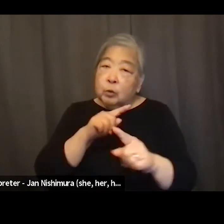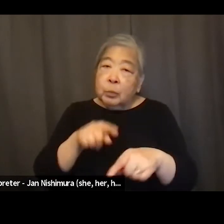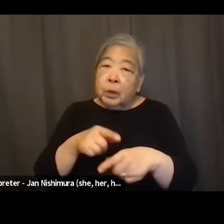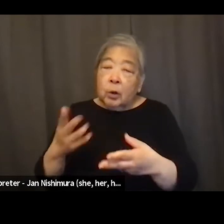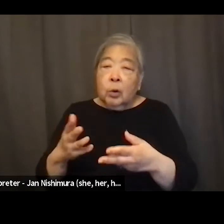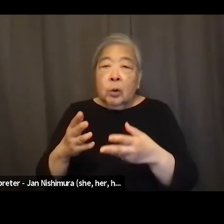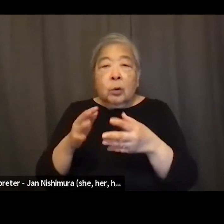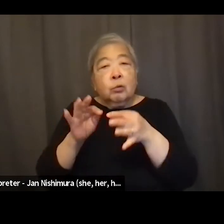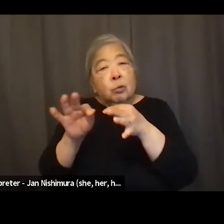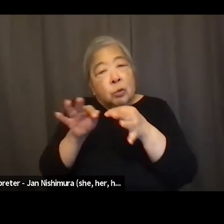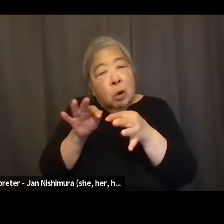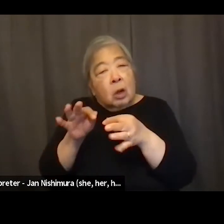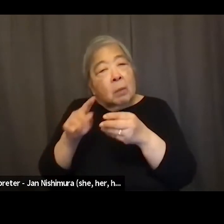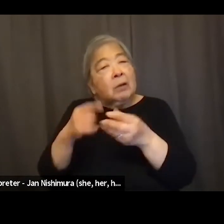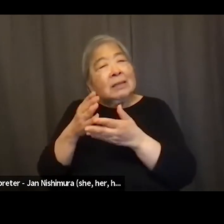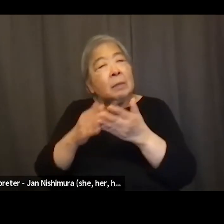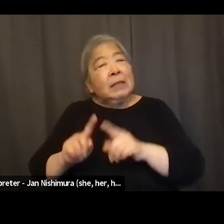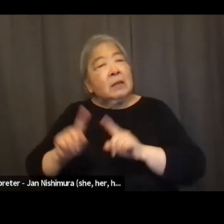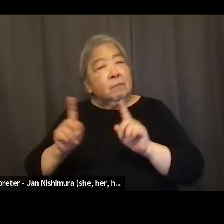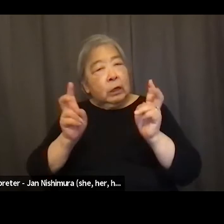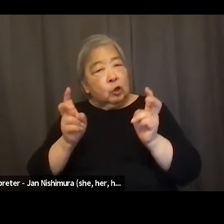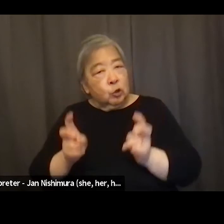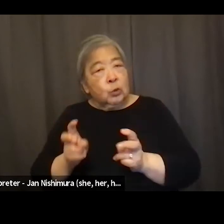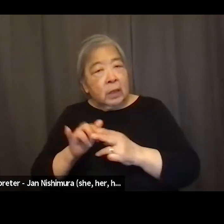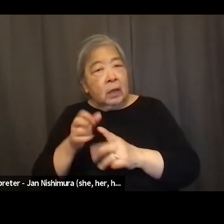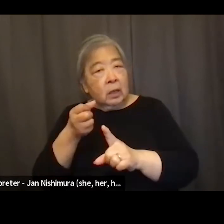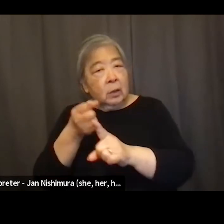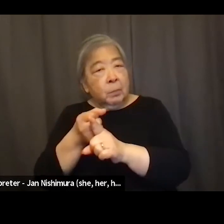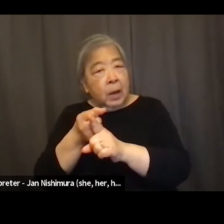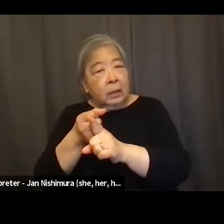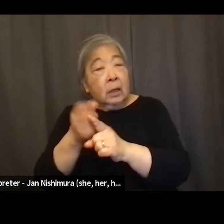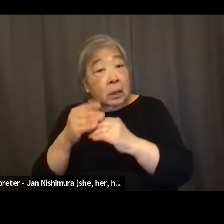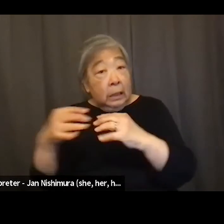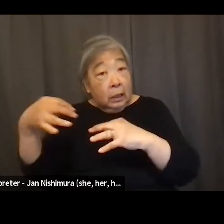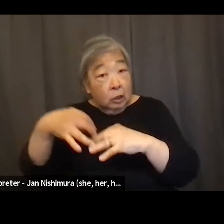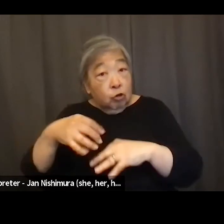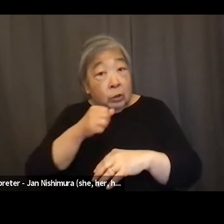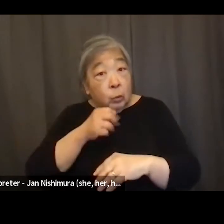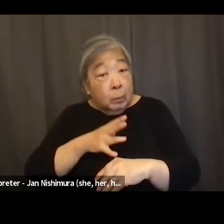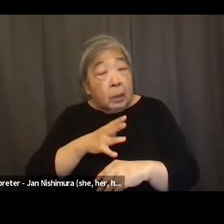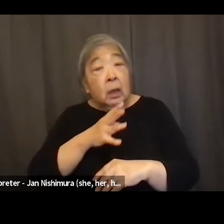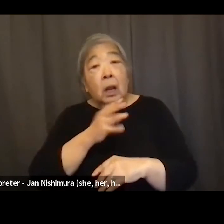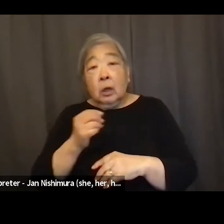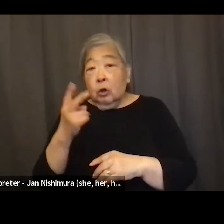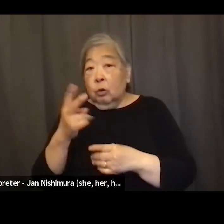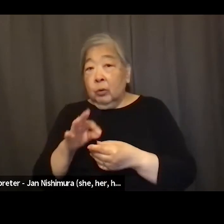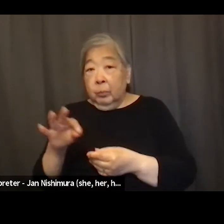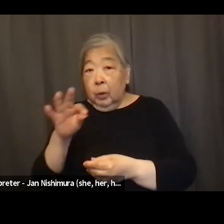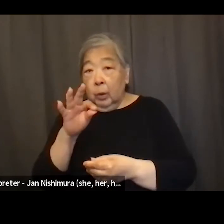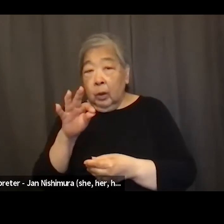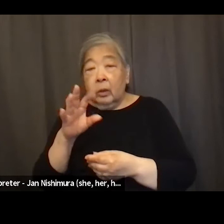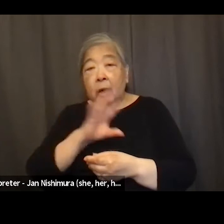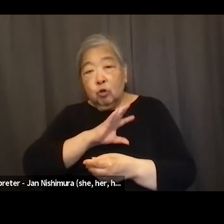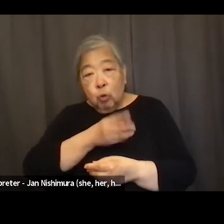bit of light on some of the different issues impacting Indigenous women and Two-Spirit and trans and